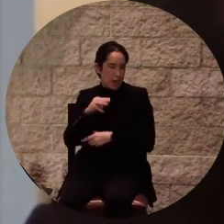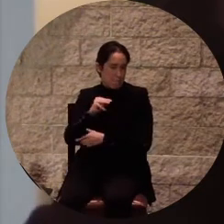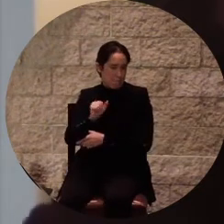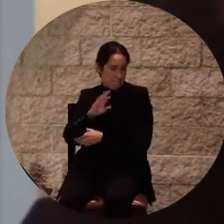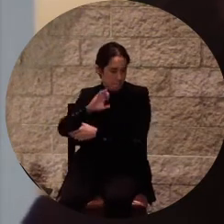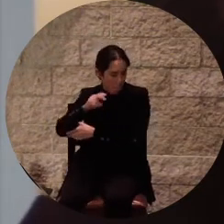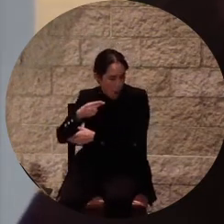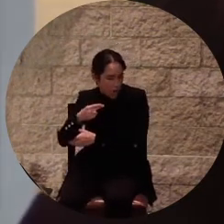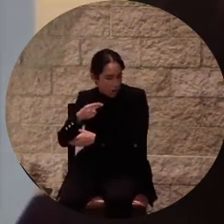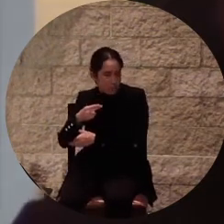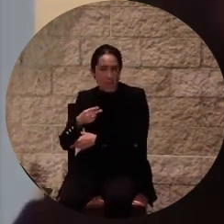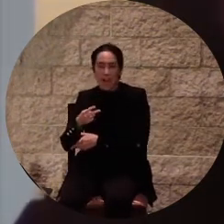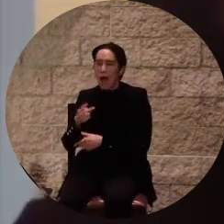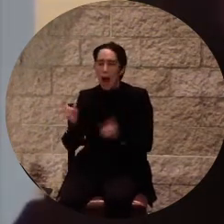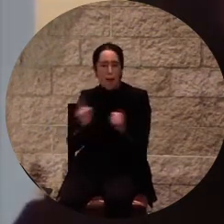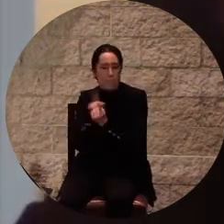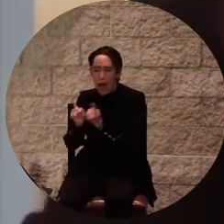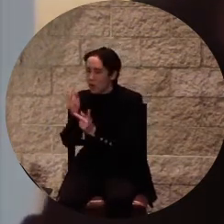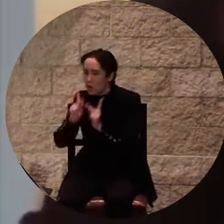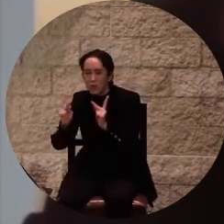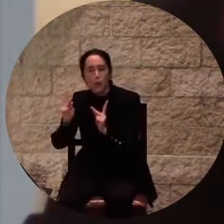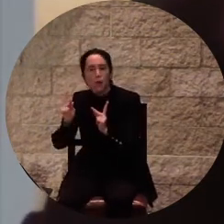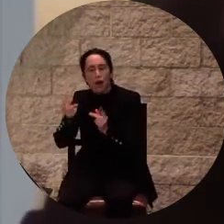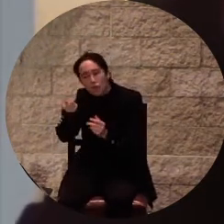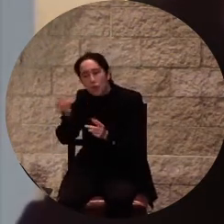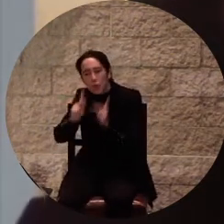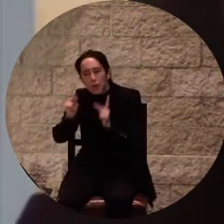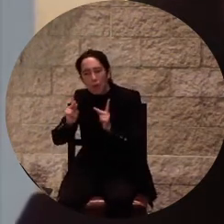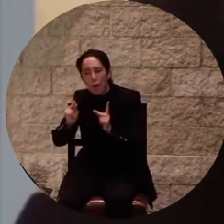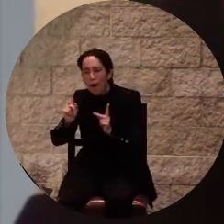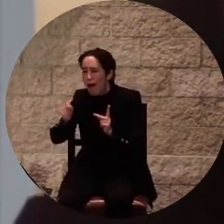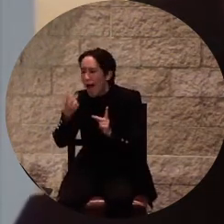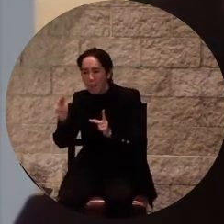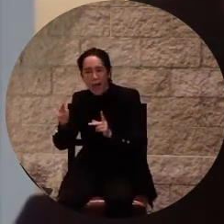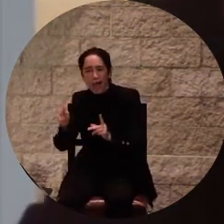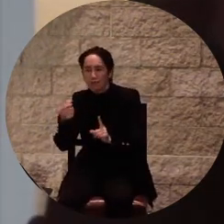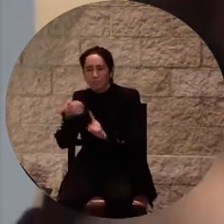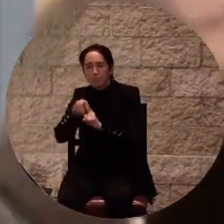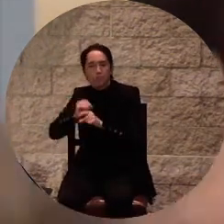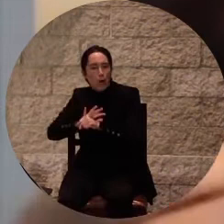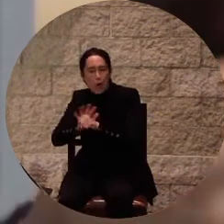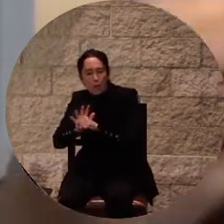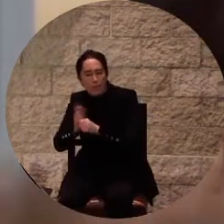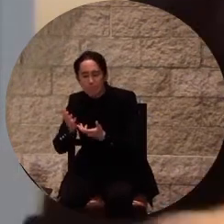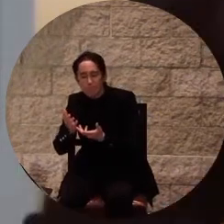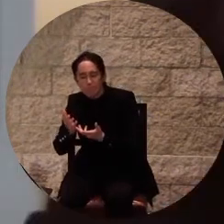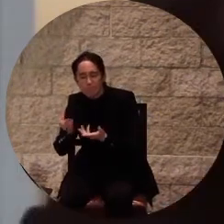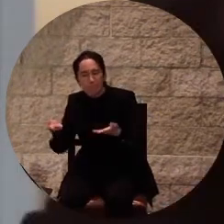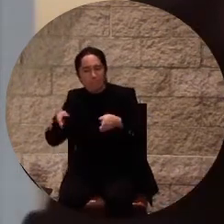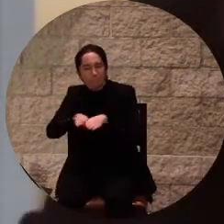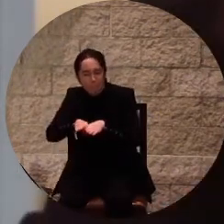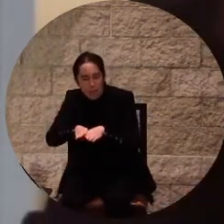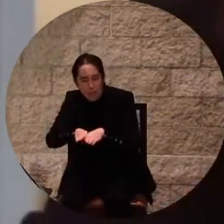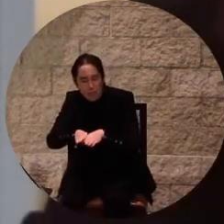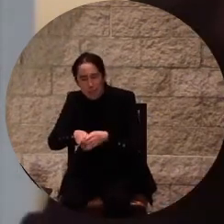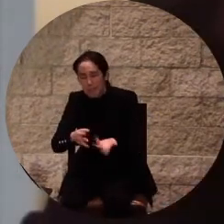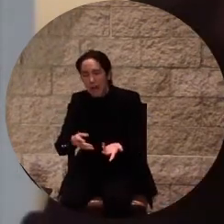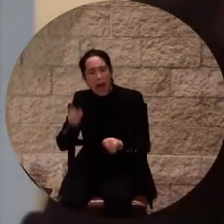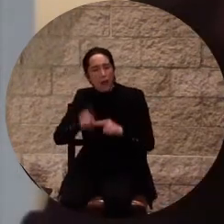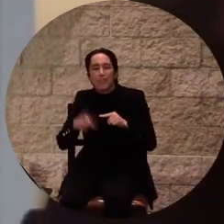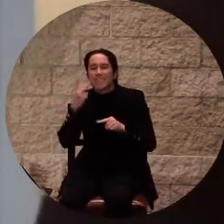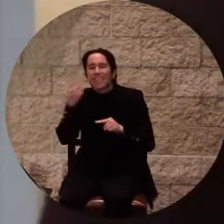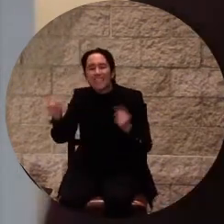you, and then everything shut down. And I'm just not able to see and meet you as much as I would